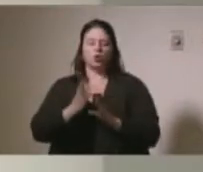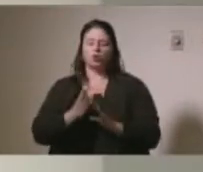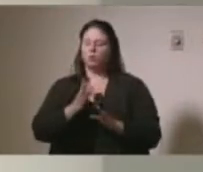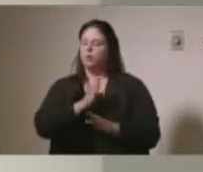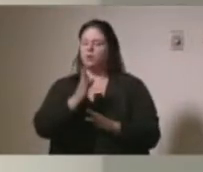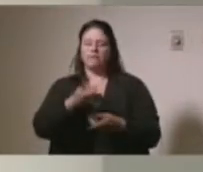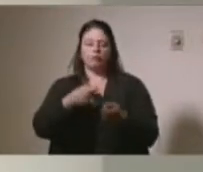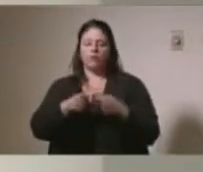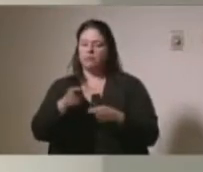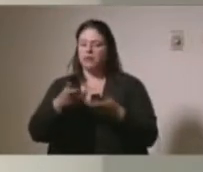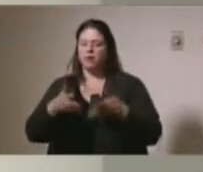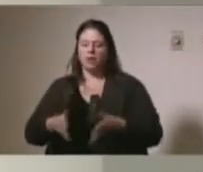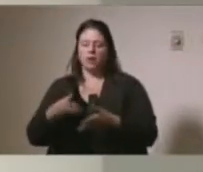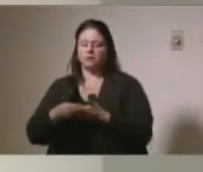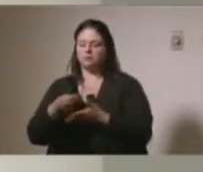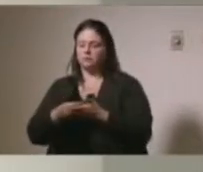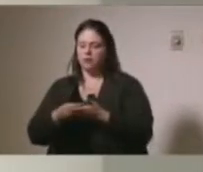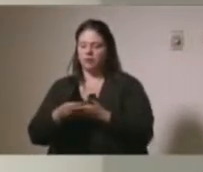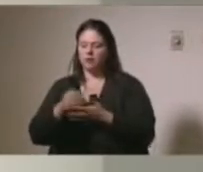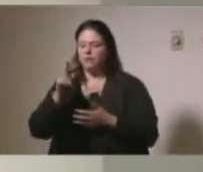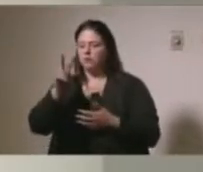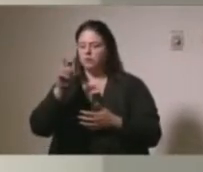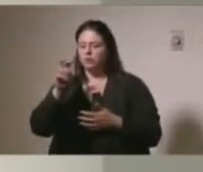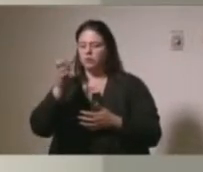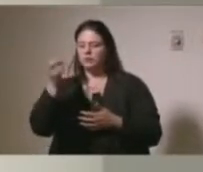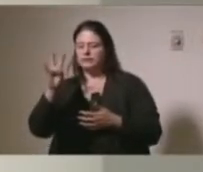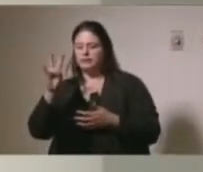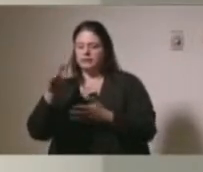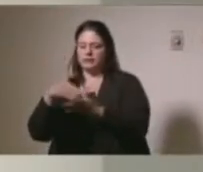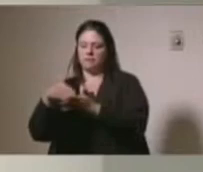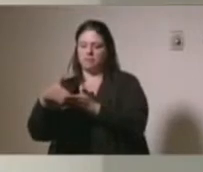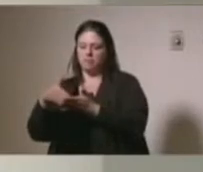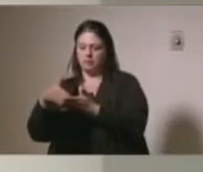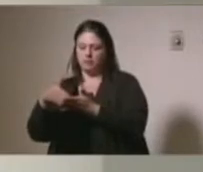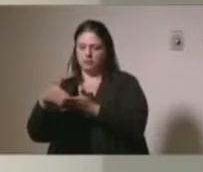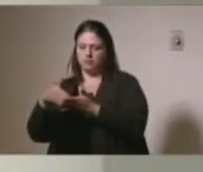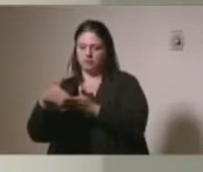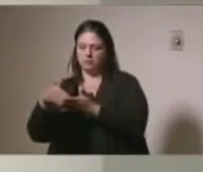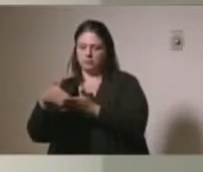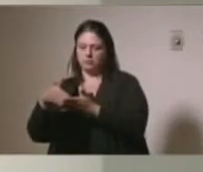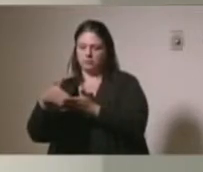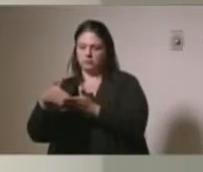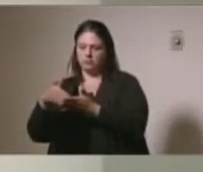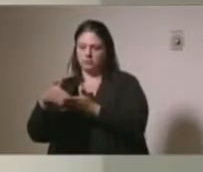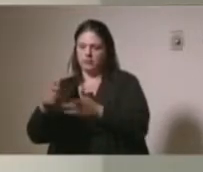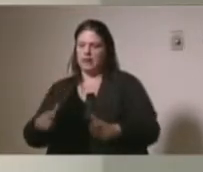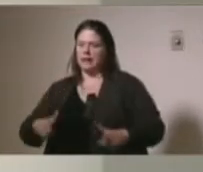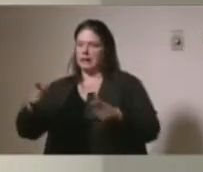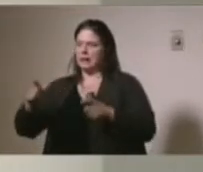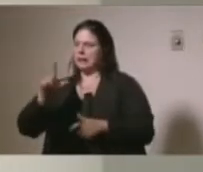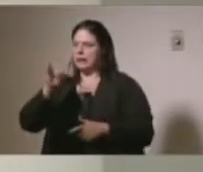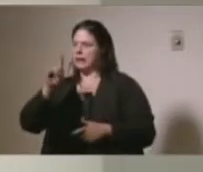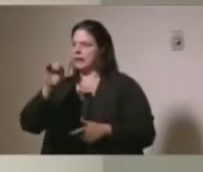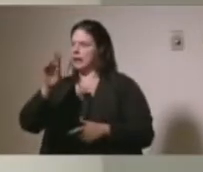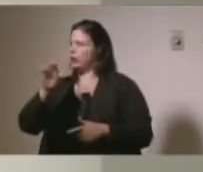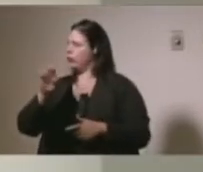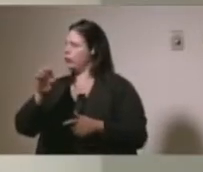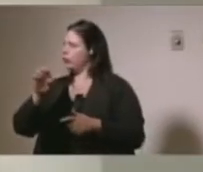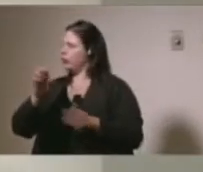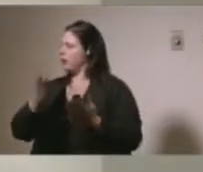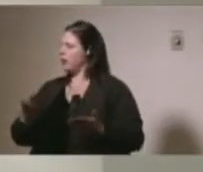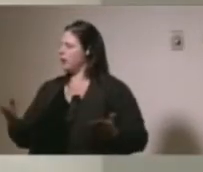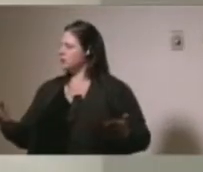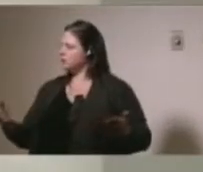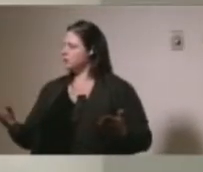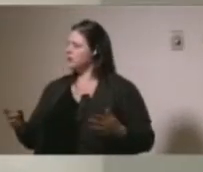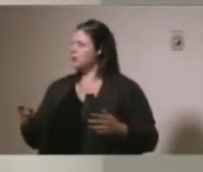generated from 217 million letter items. And have a look at this. That's just the plan, what they've